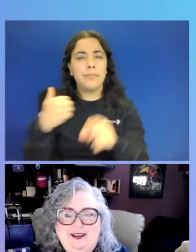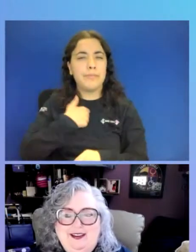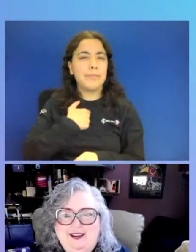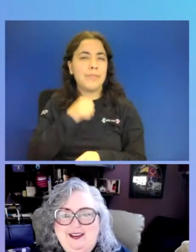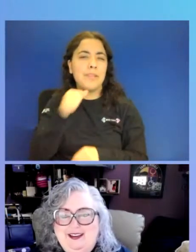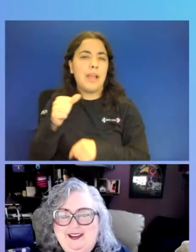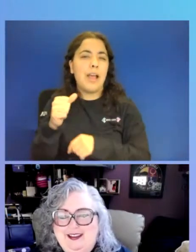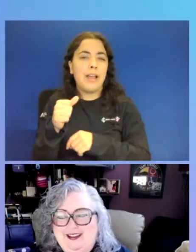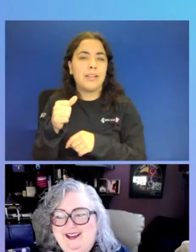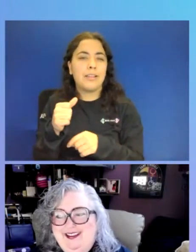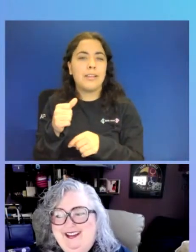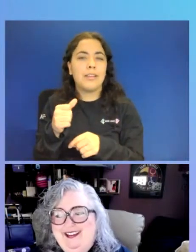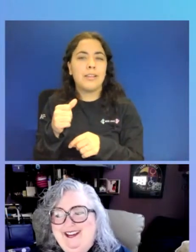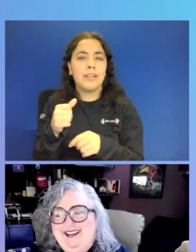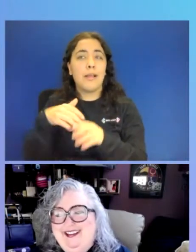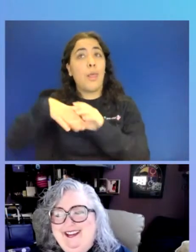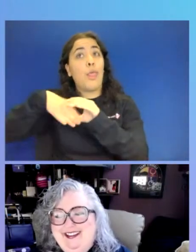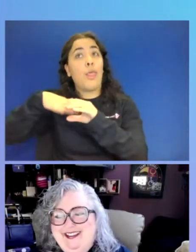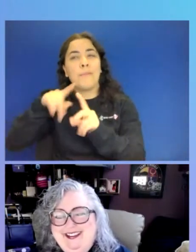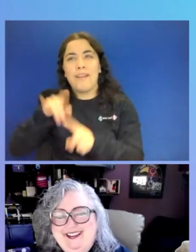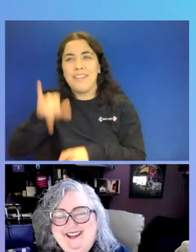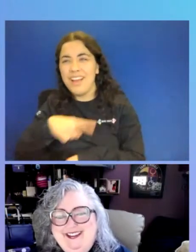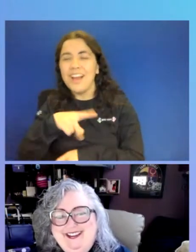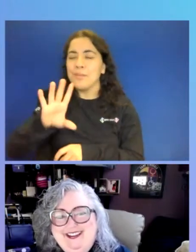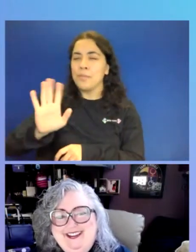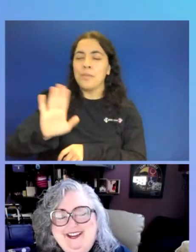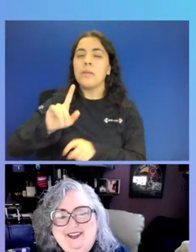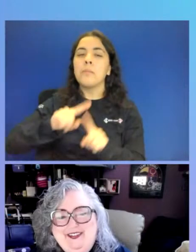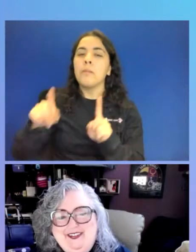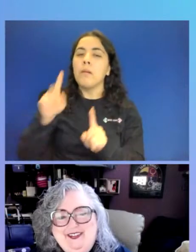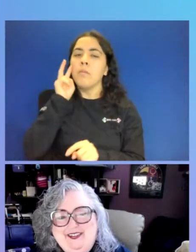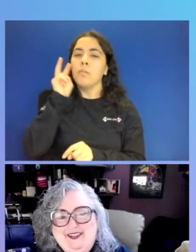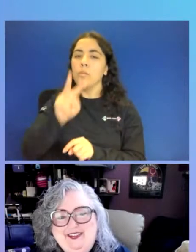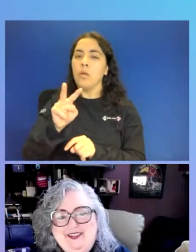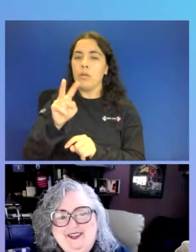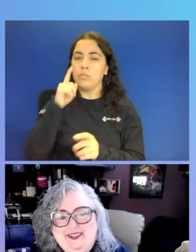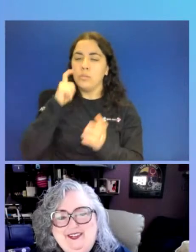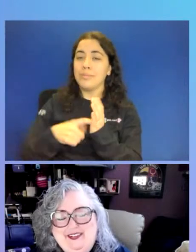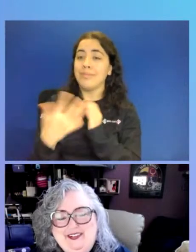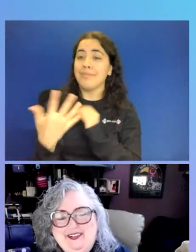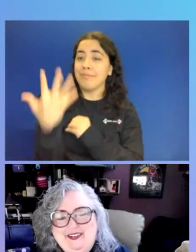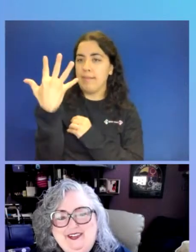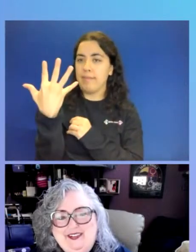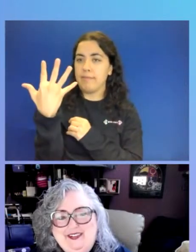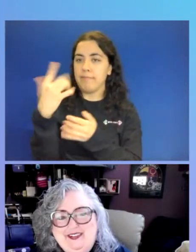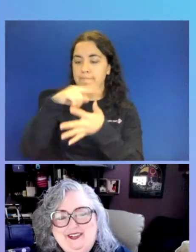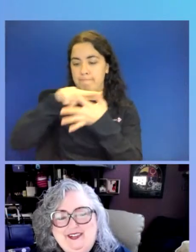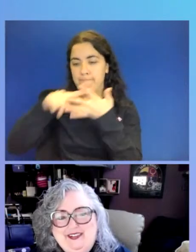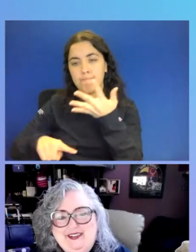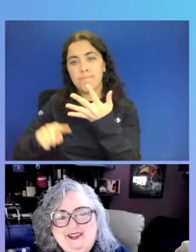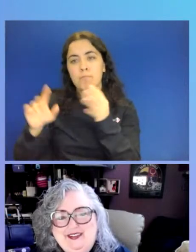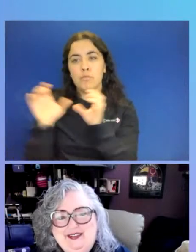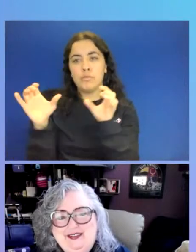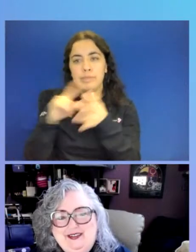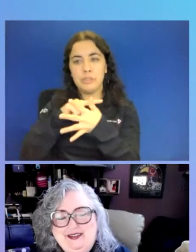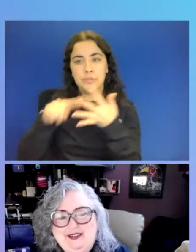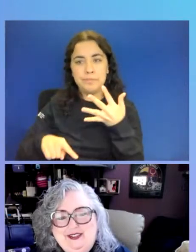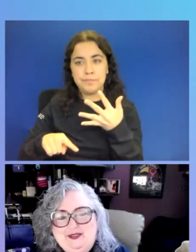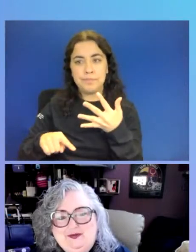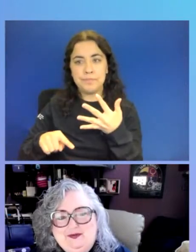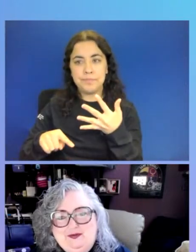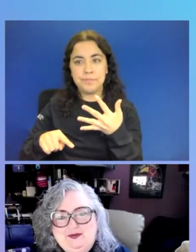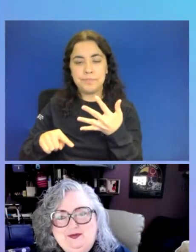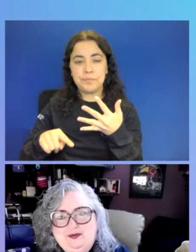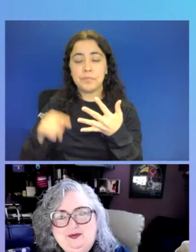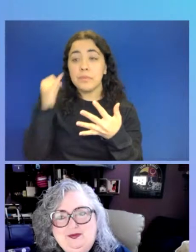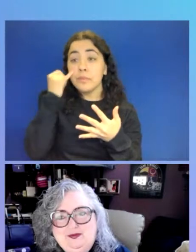steal too much of your thunder here, Samantha, but if you look at there are 5 different kinds of certification here. And for those who are